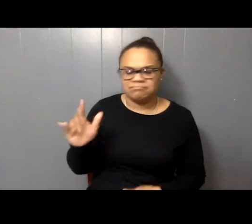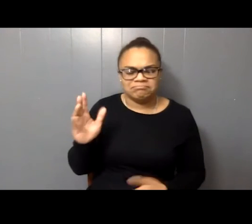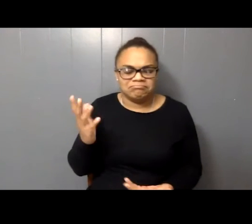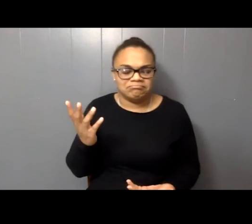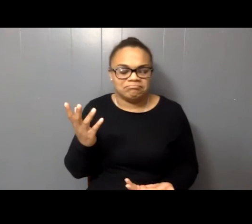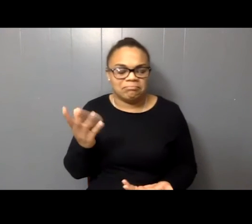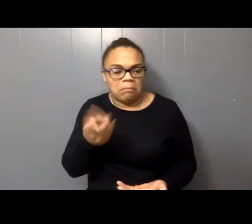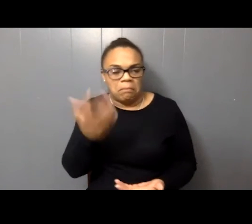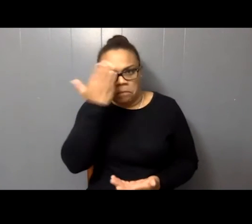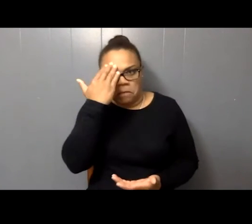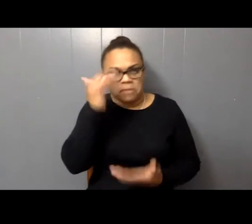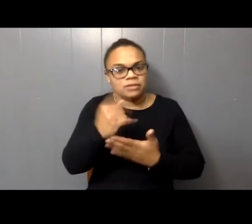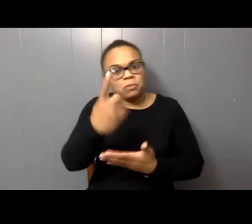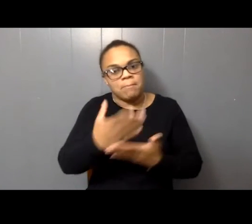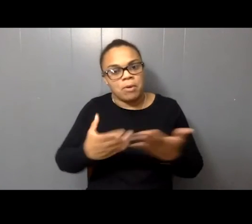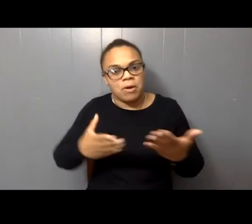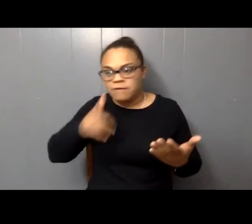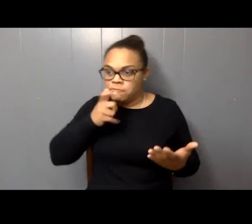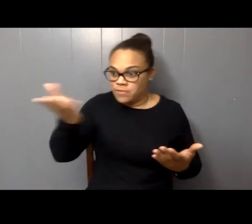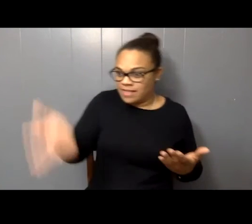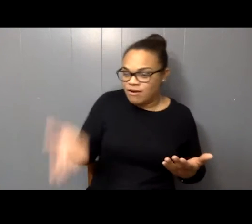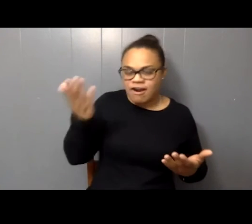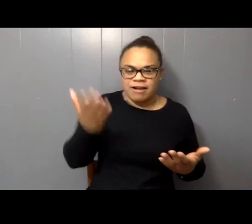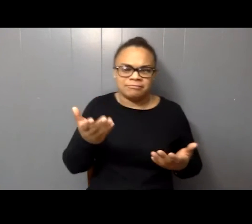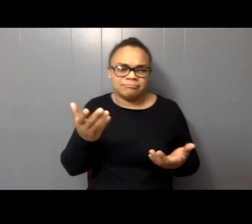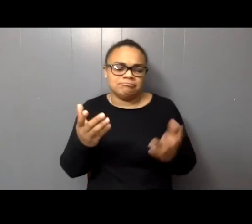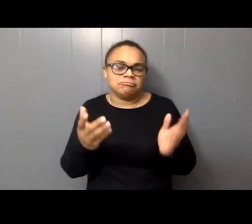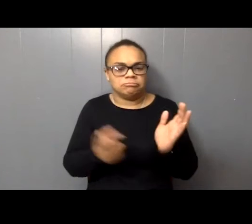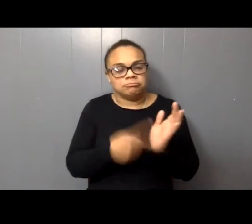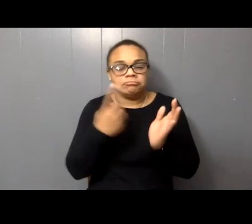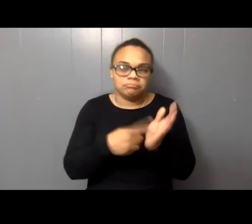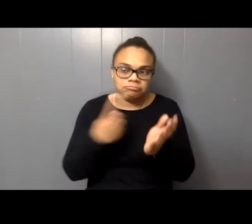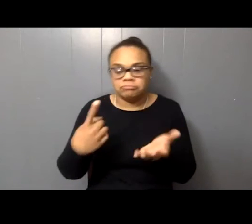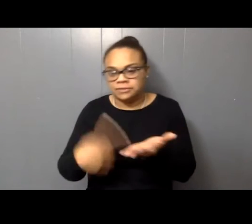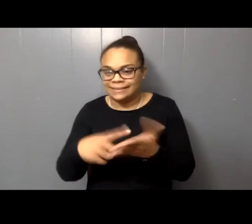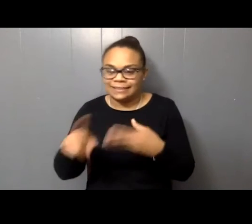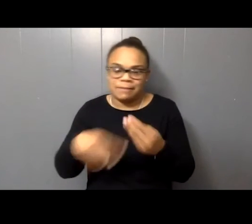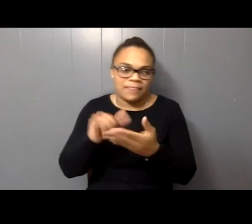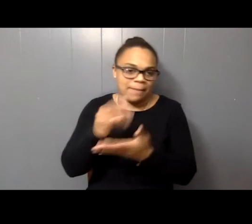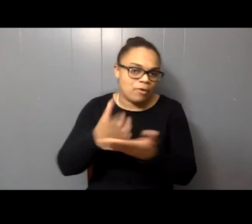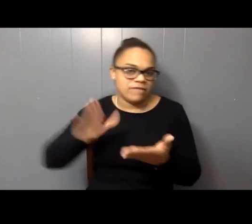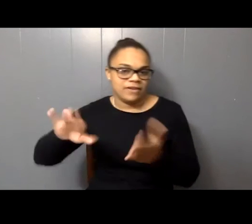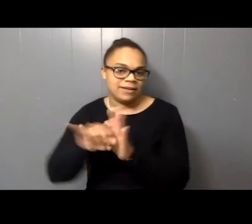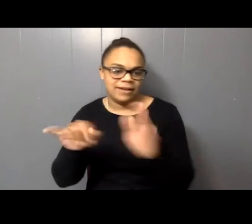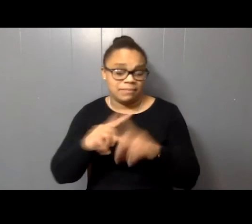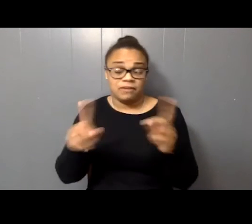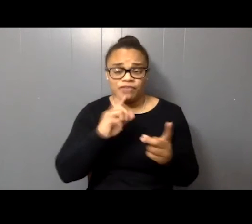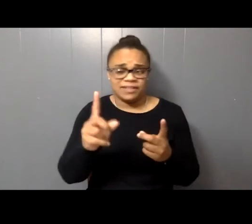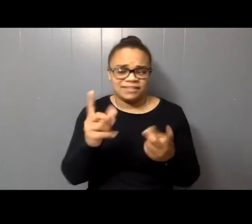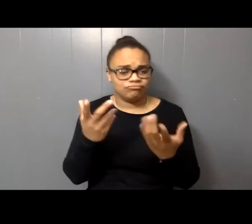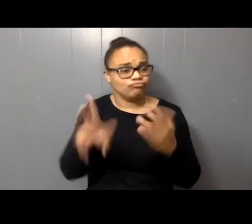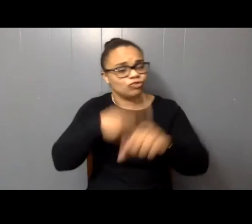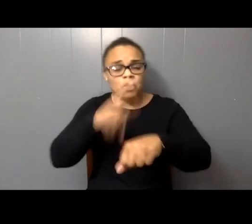talk about sometimes, but that there's so many other things going on, and they just totally, the family supports that